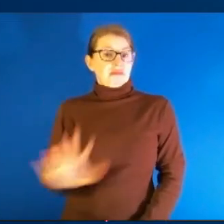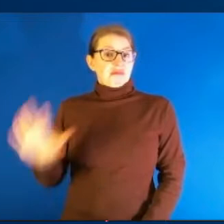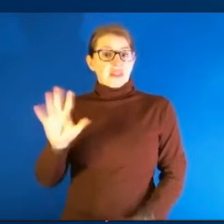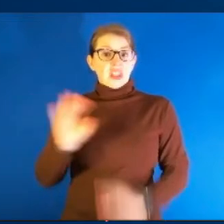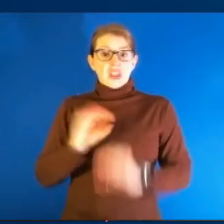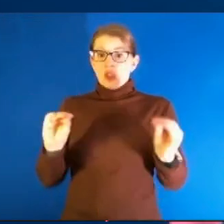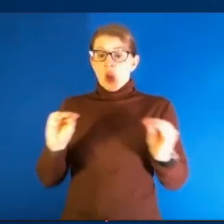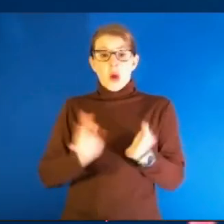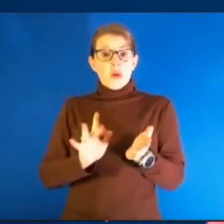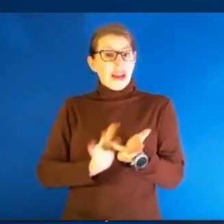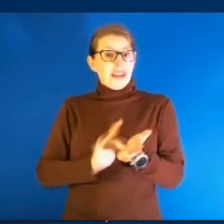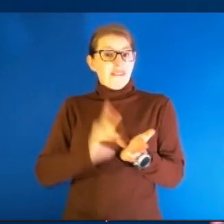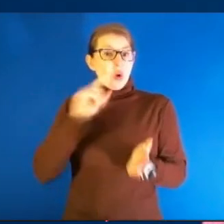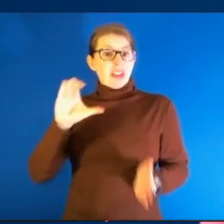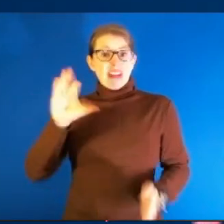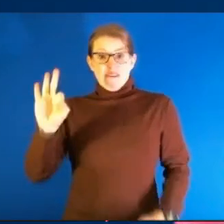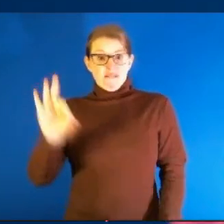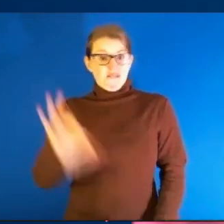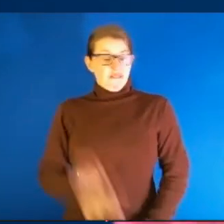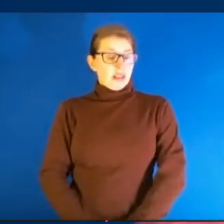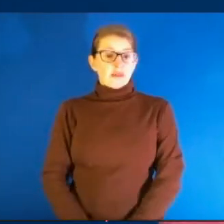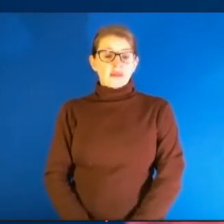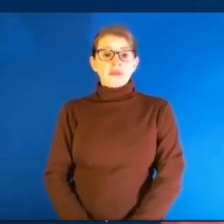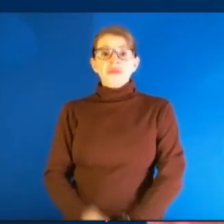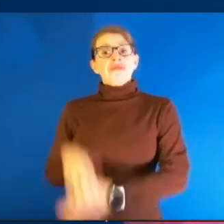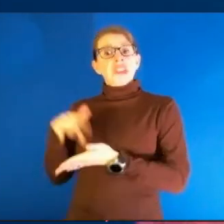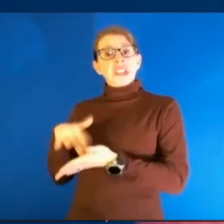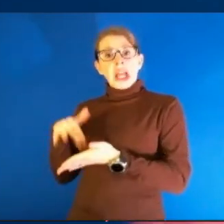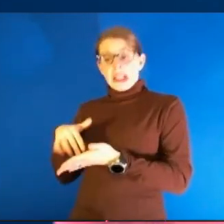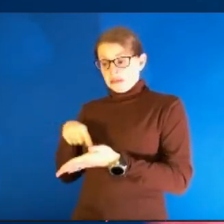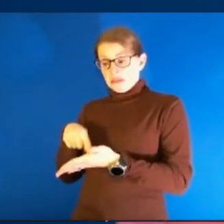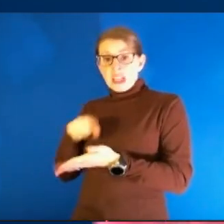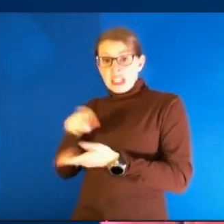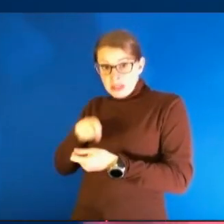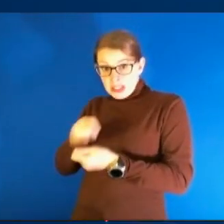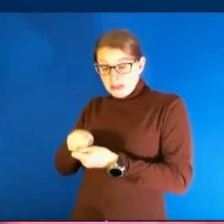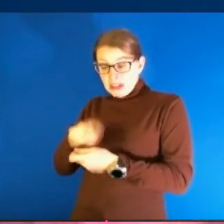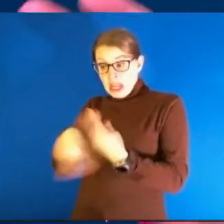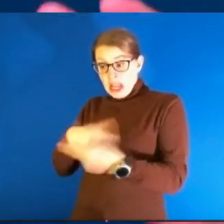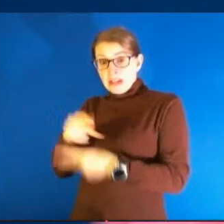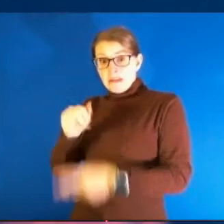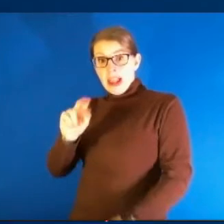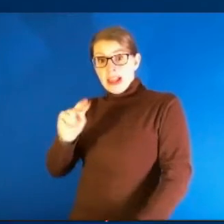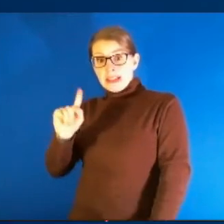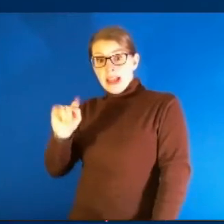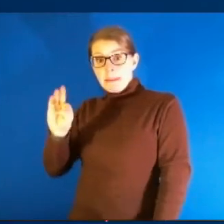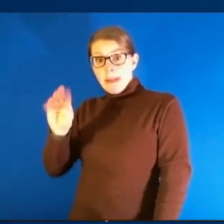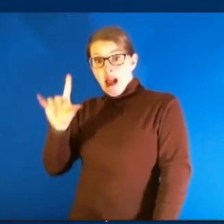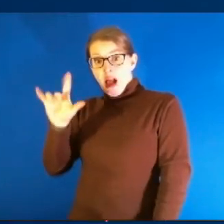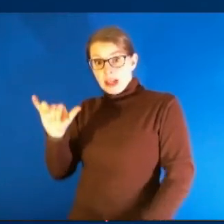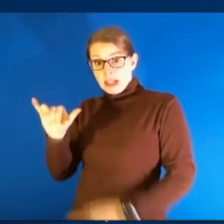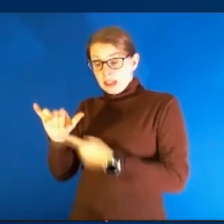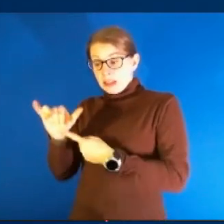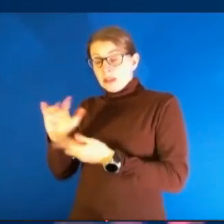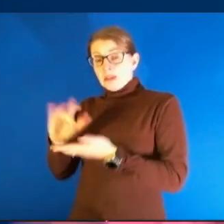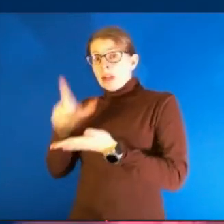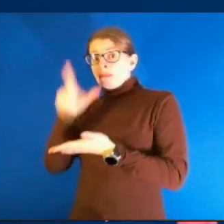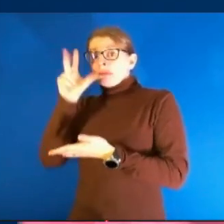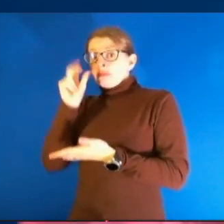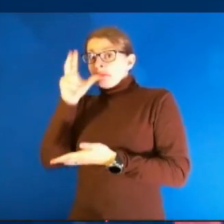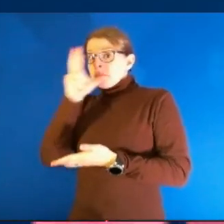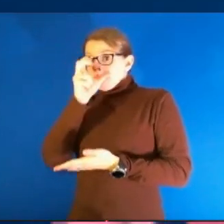And there were these small studies that said, hey, look, if you do a certain kind of antibiotic and you inhale it, you can decrease the number of exacerbations and other